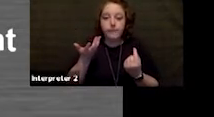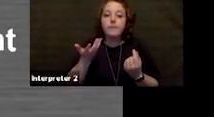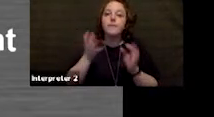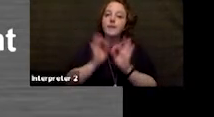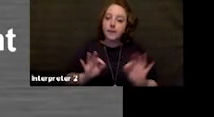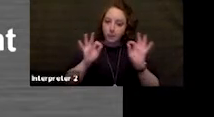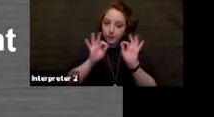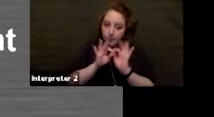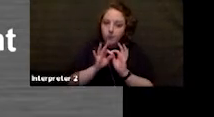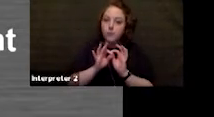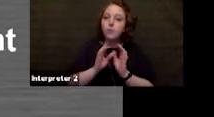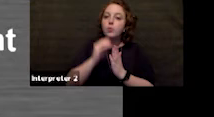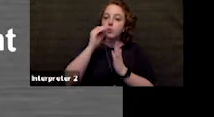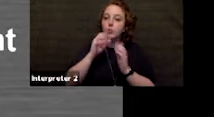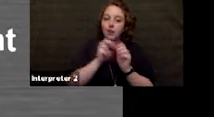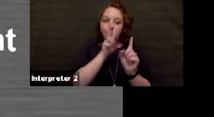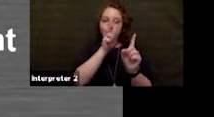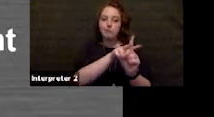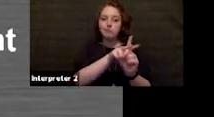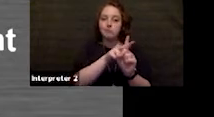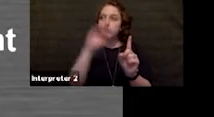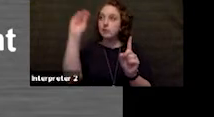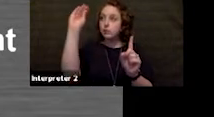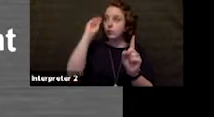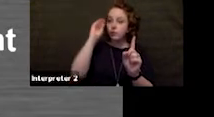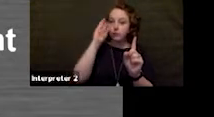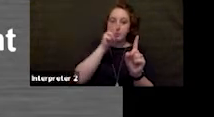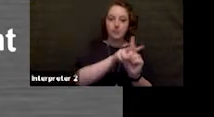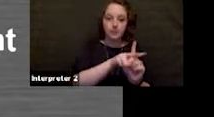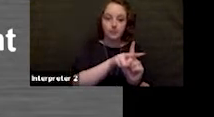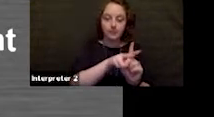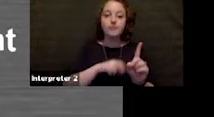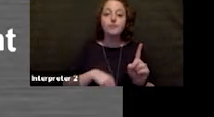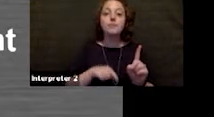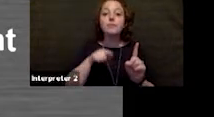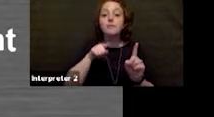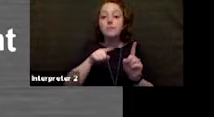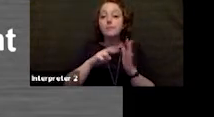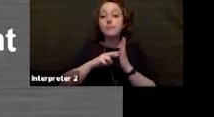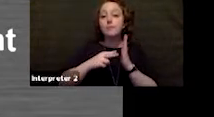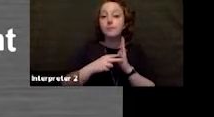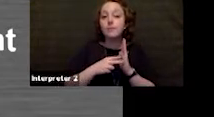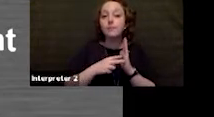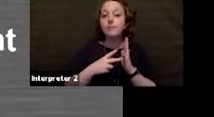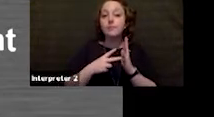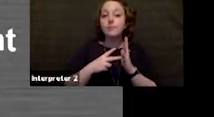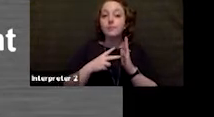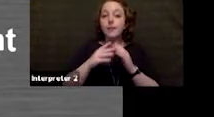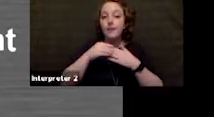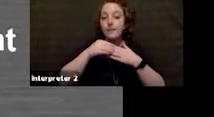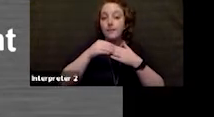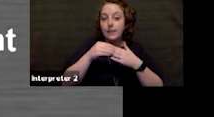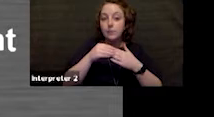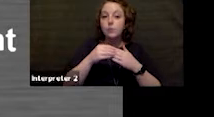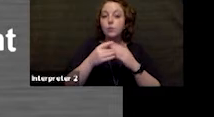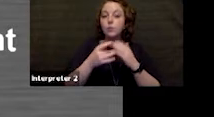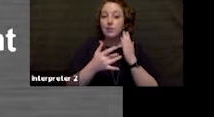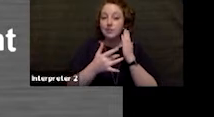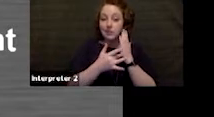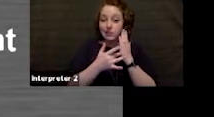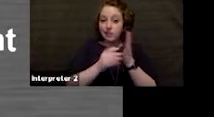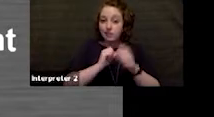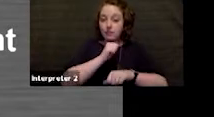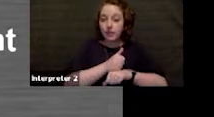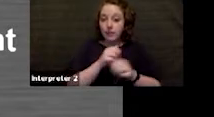ways. And so a tech-enabled facility that includes versatile learning spaces across the campus would provide an opportunity for students to engage